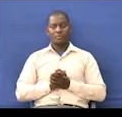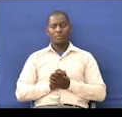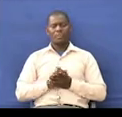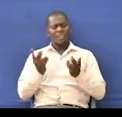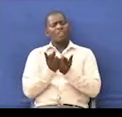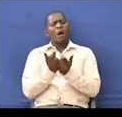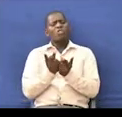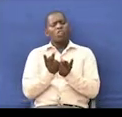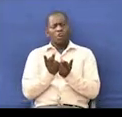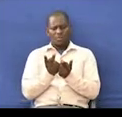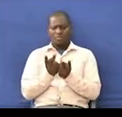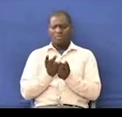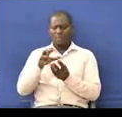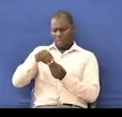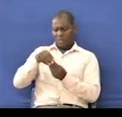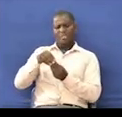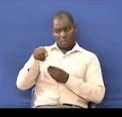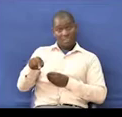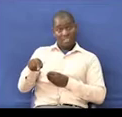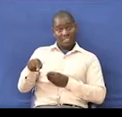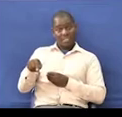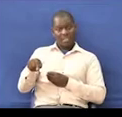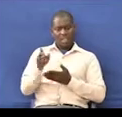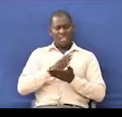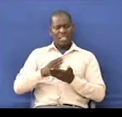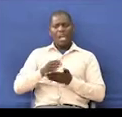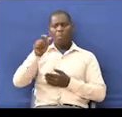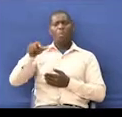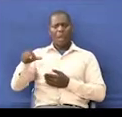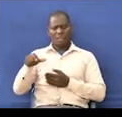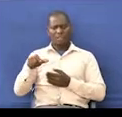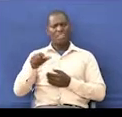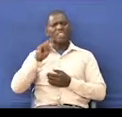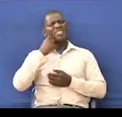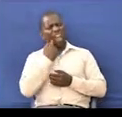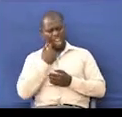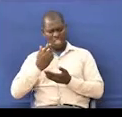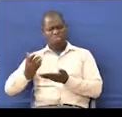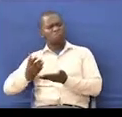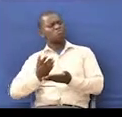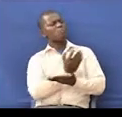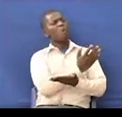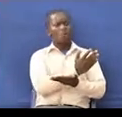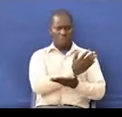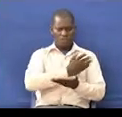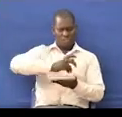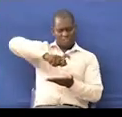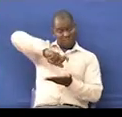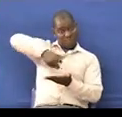But also, apart from this, if someone try to remove the bottle's